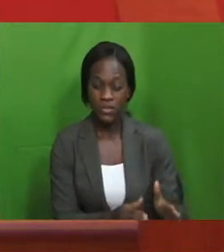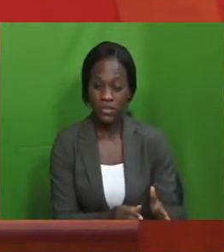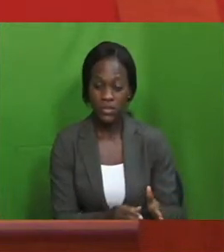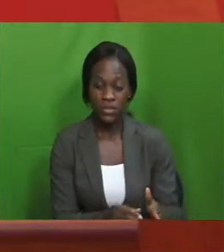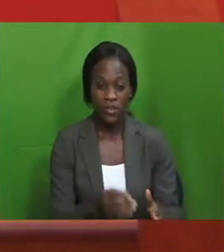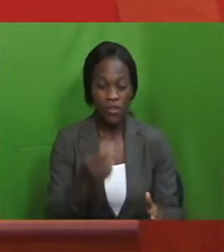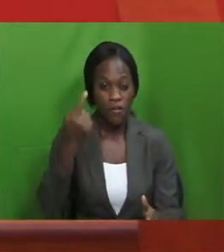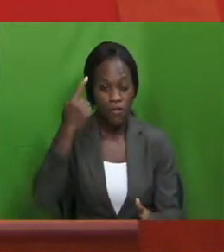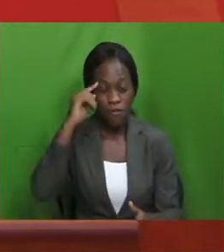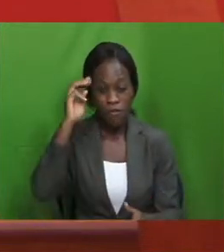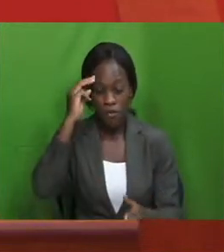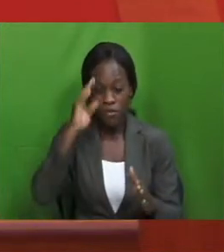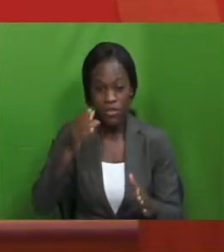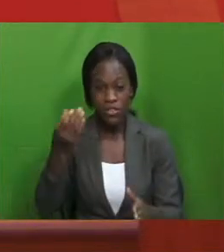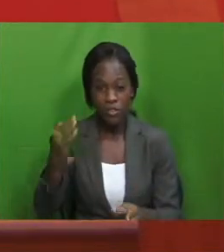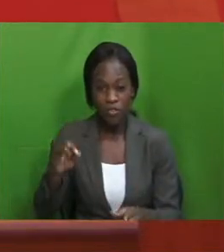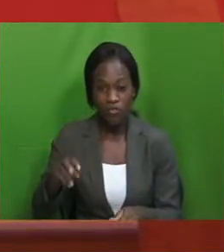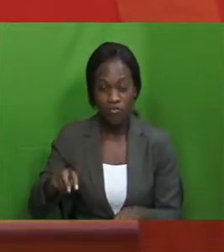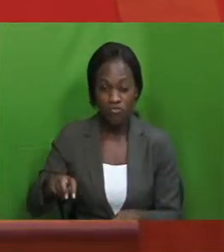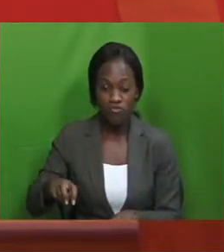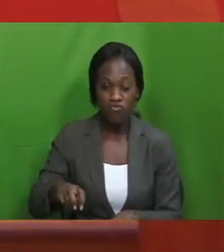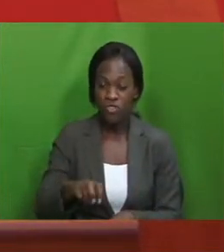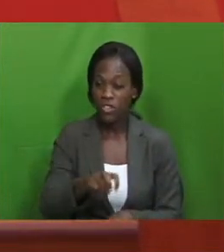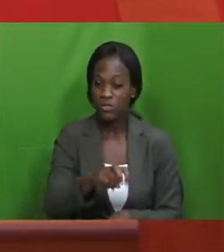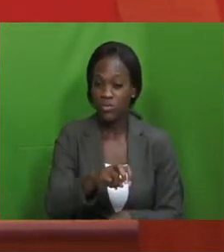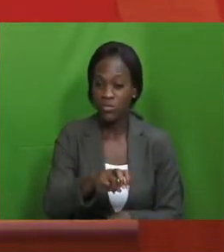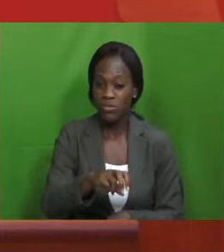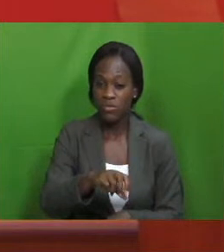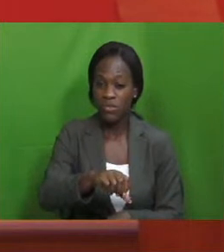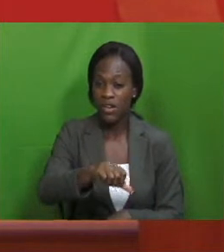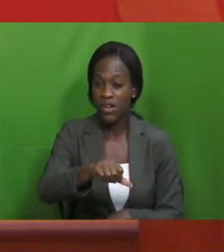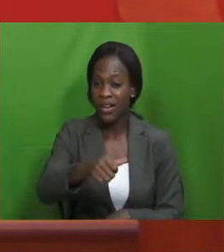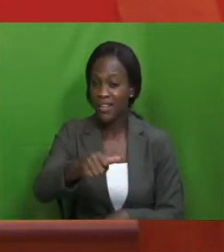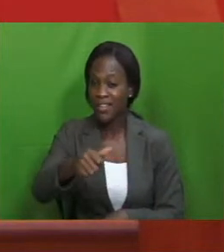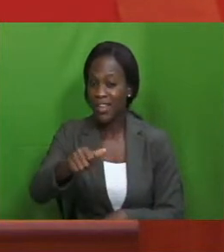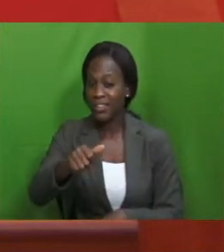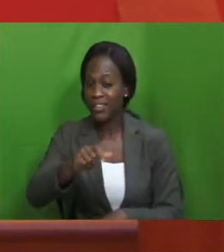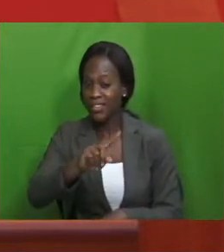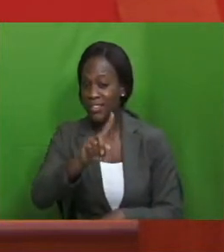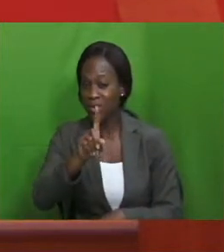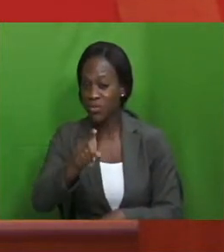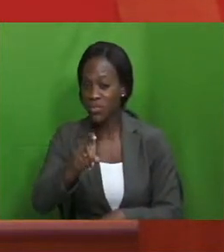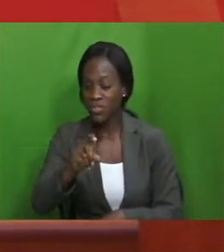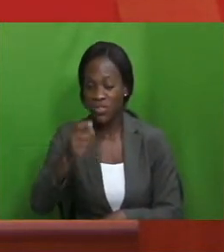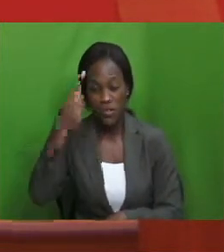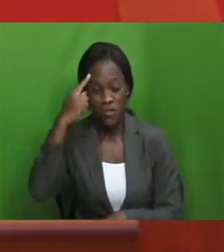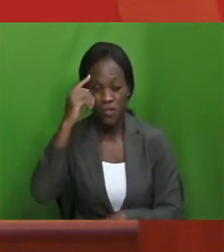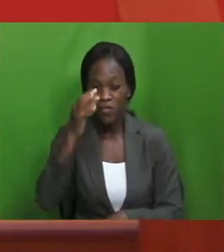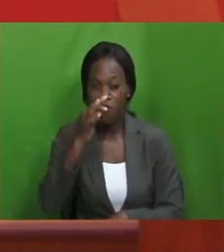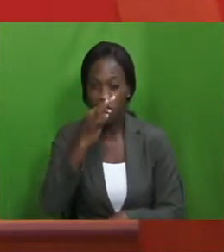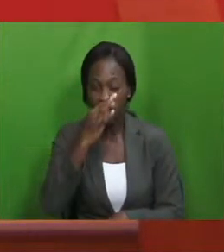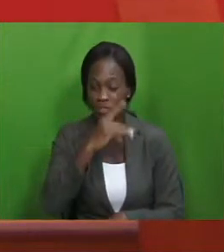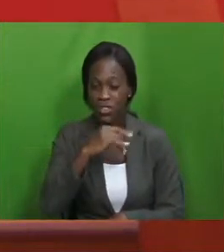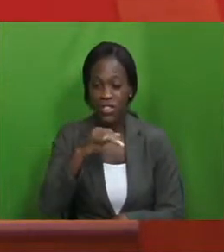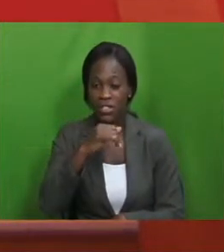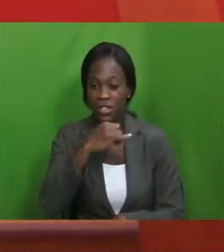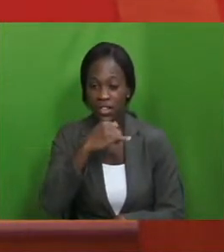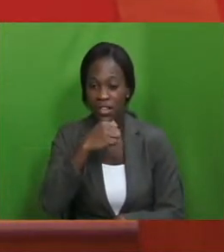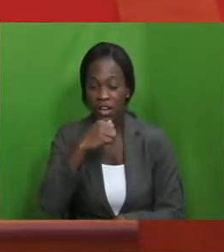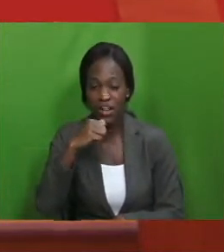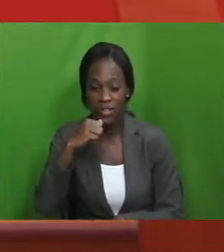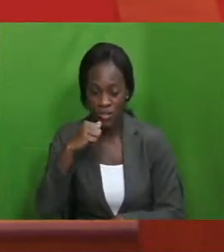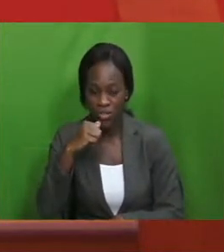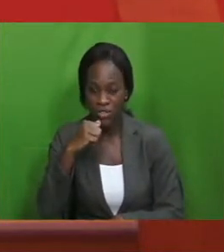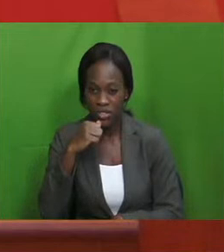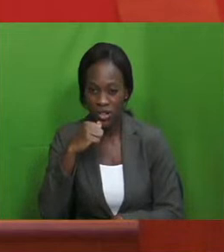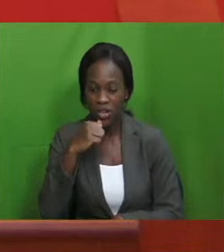for Transport. The others are to the Minister for Food and Agriculture, and your submission